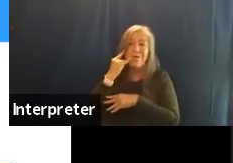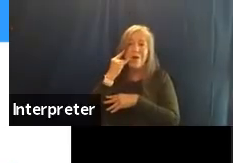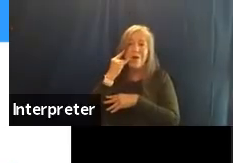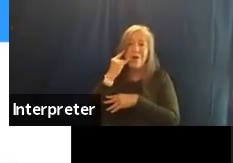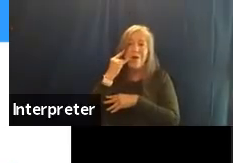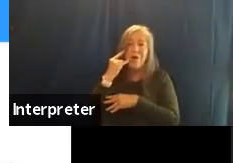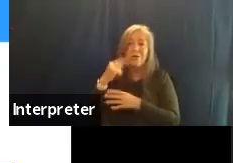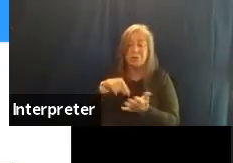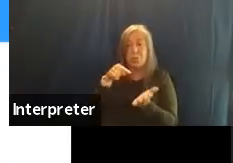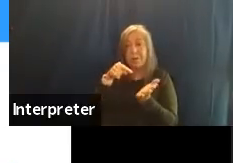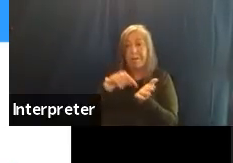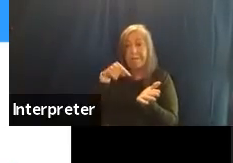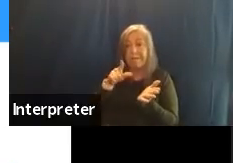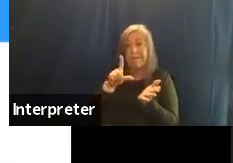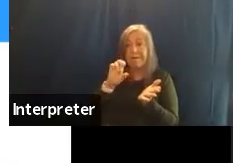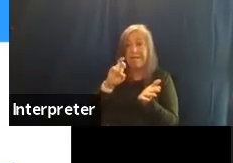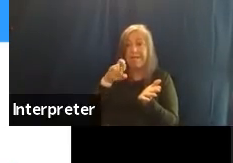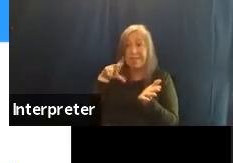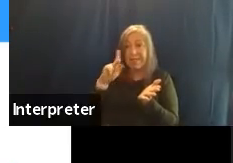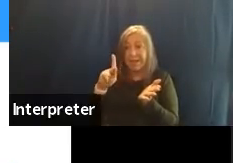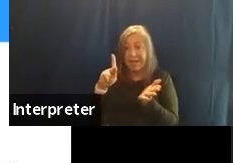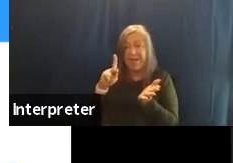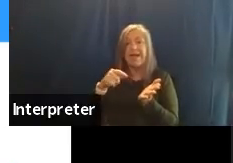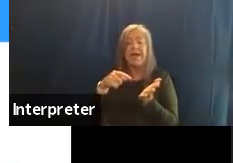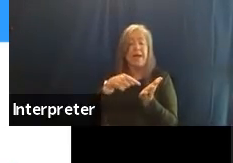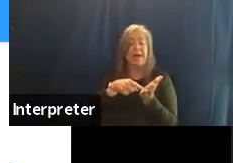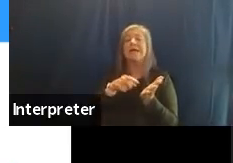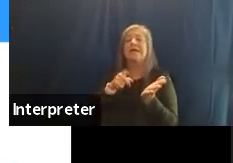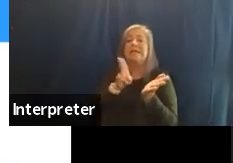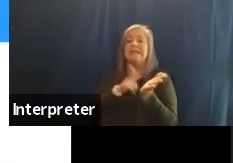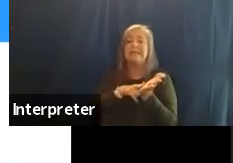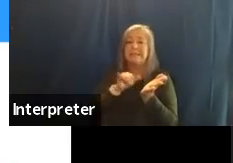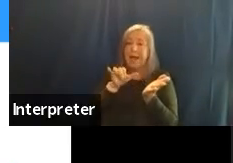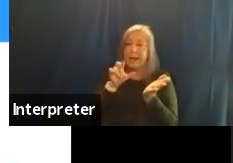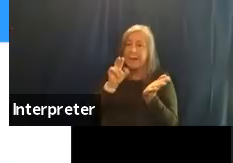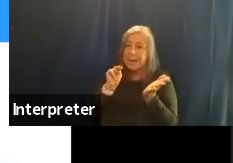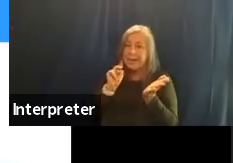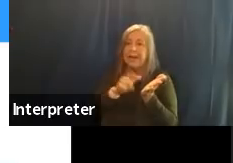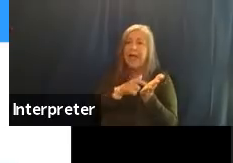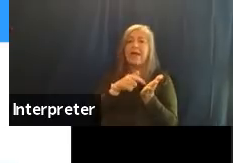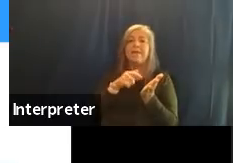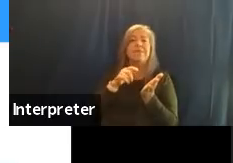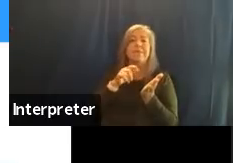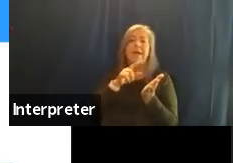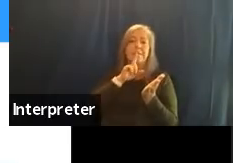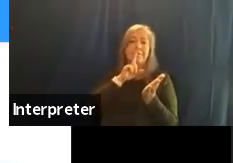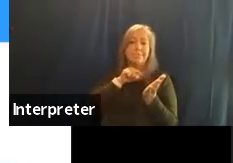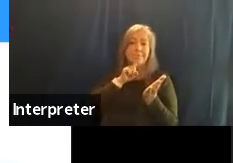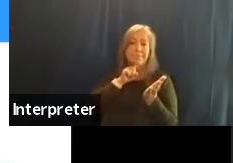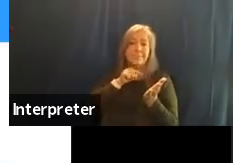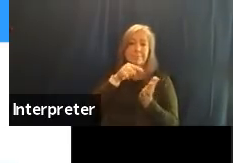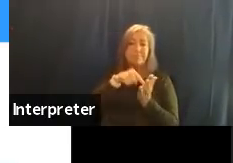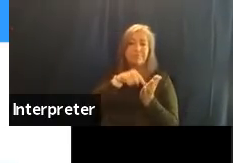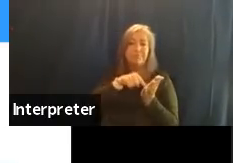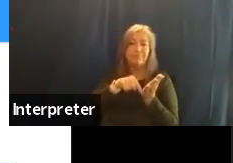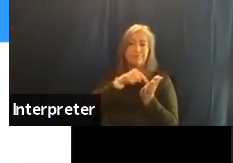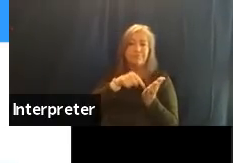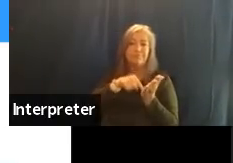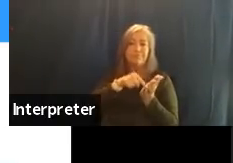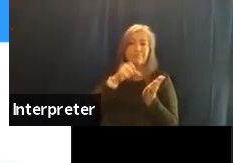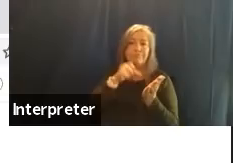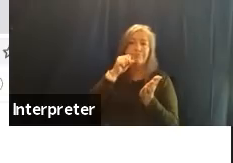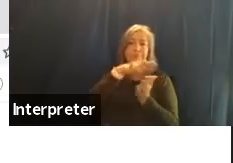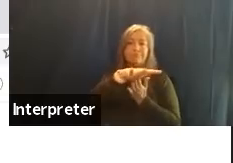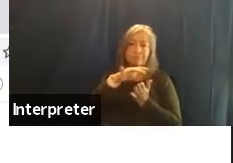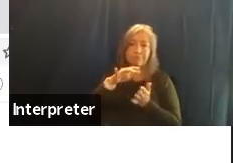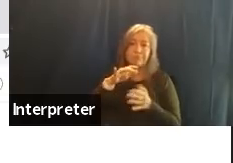website. Obviously, you'll sign in. Mark will take us through this. Go ahead and click on that, Mark. I think we can do that quick,